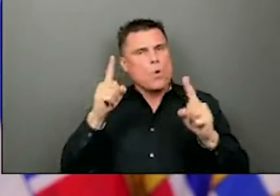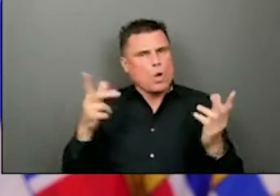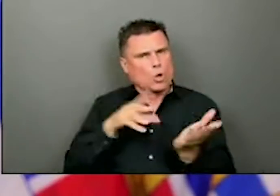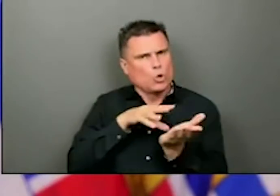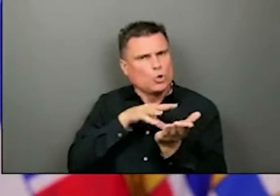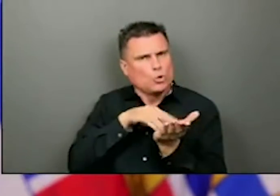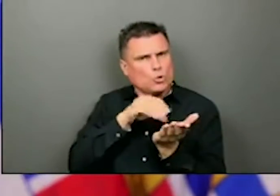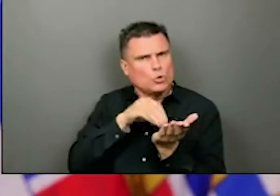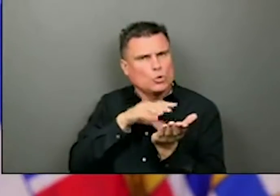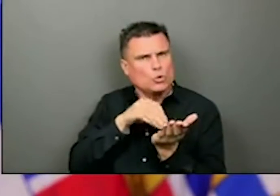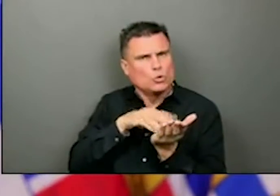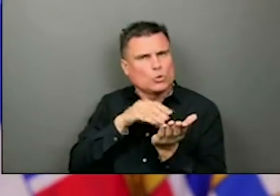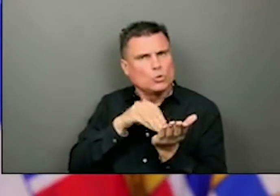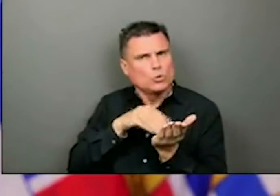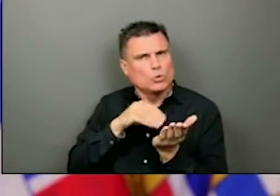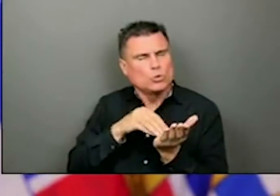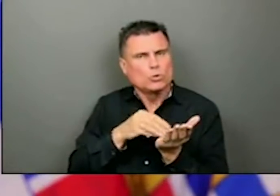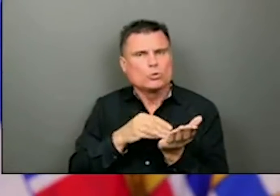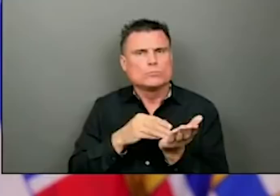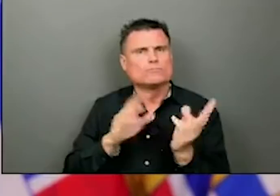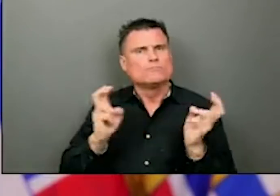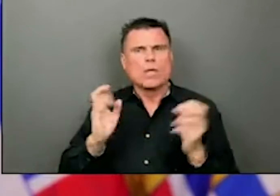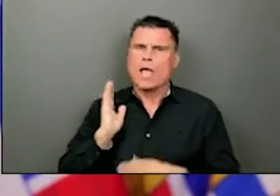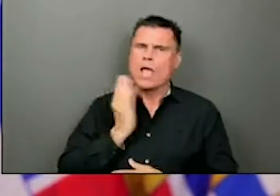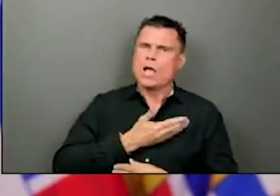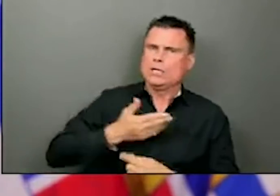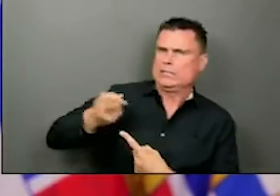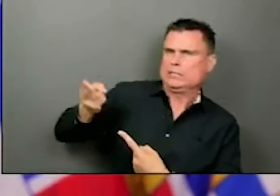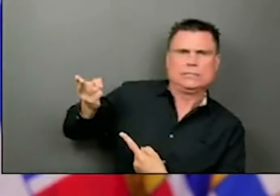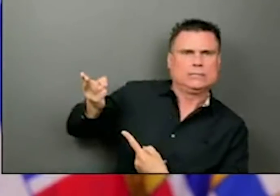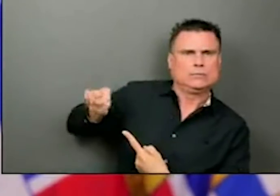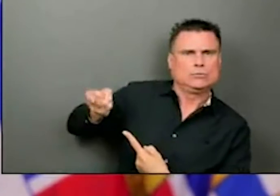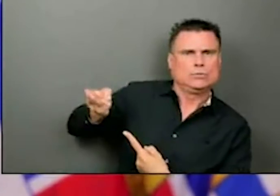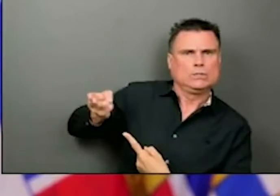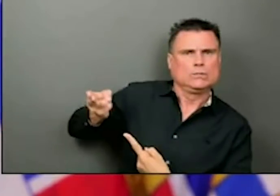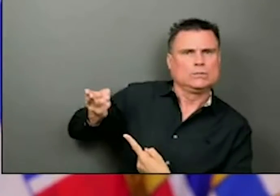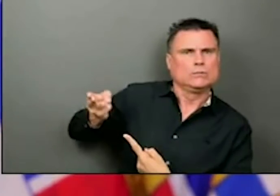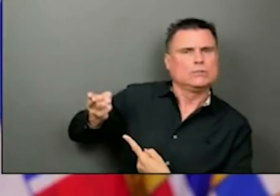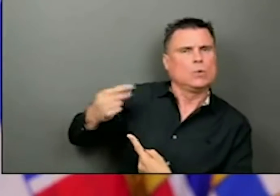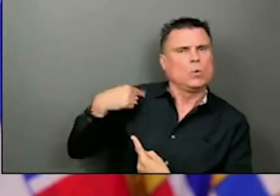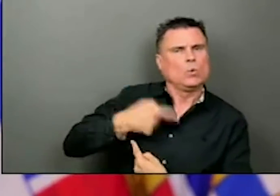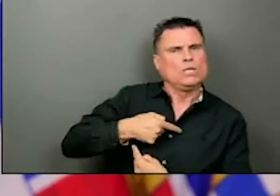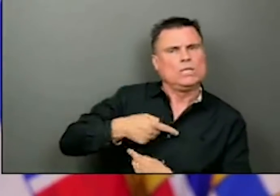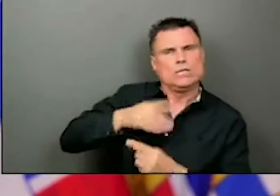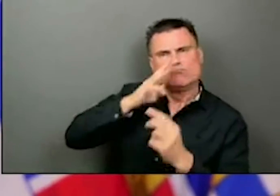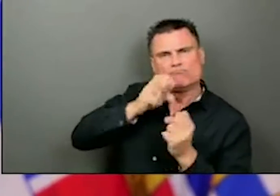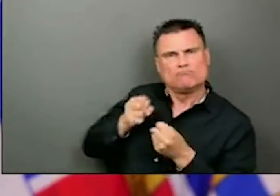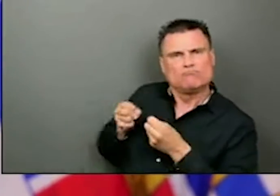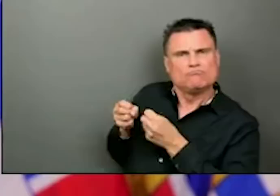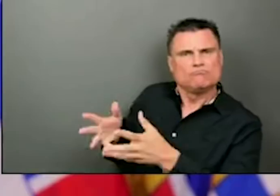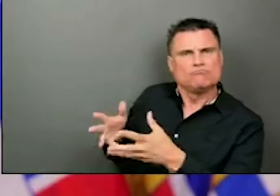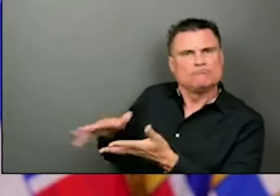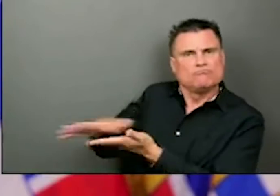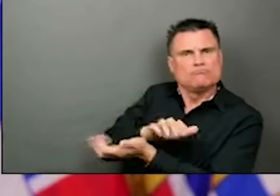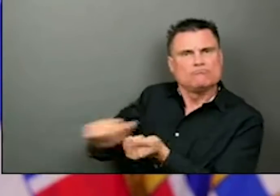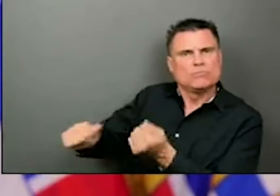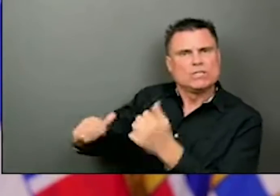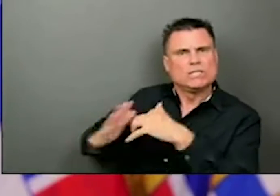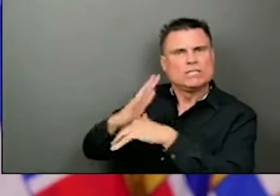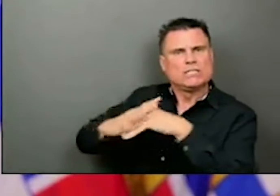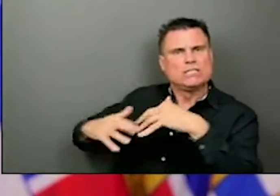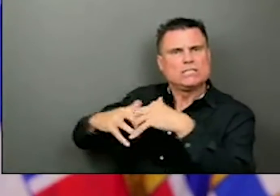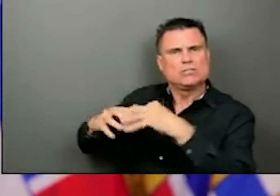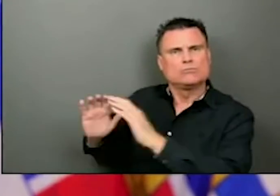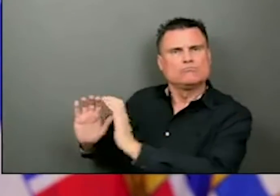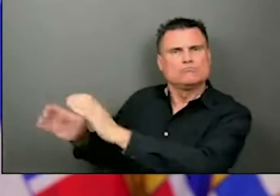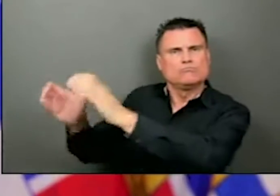the past, our systems and laws continue to perpetuate racism and discrimination that hurts